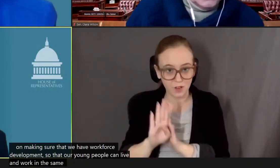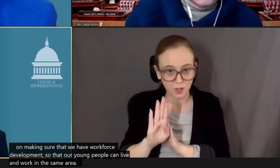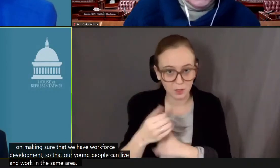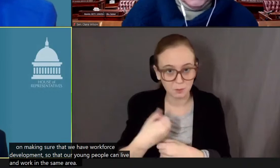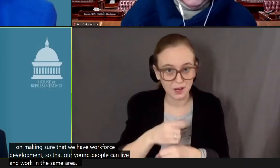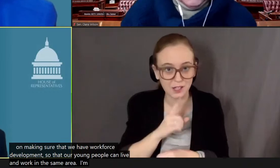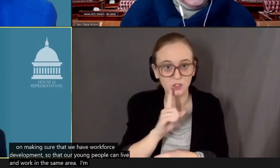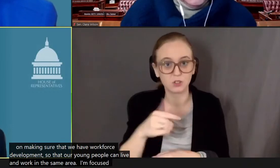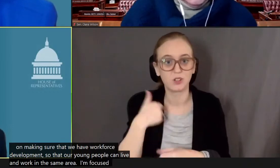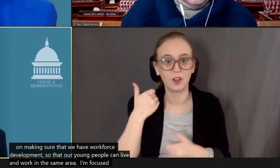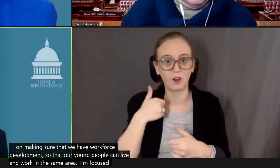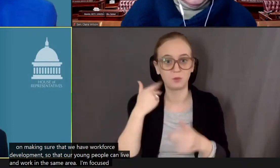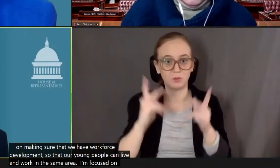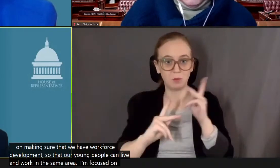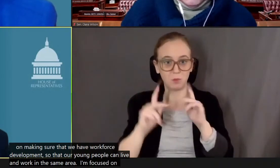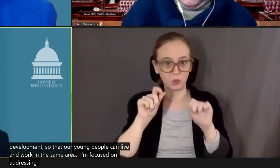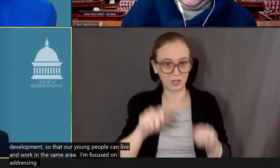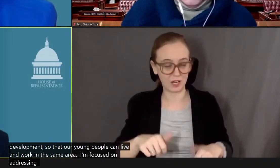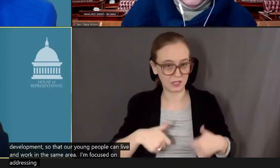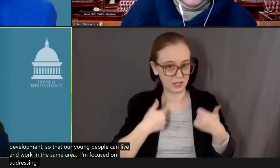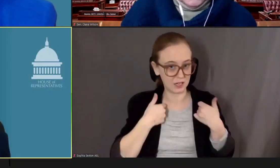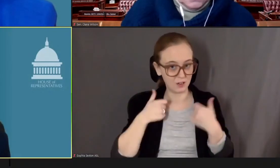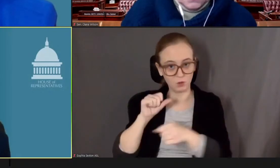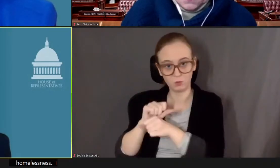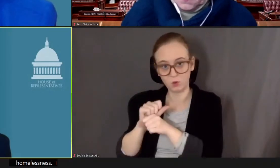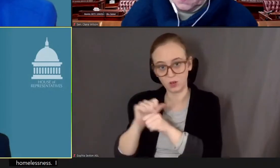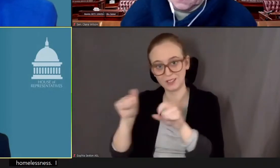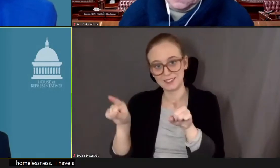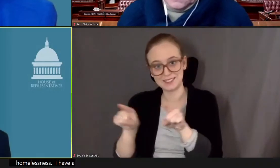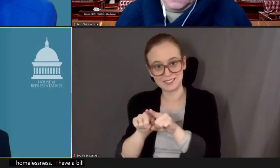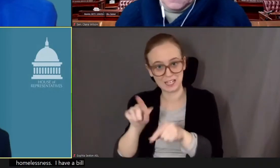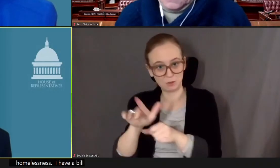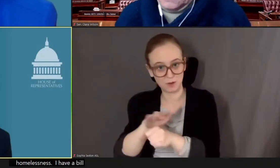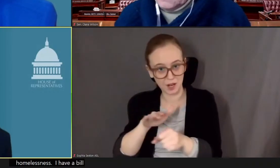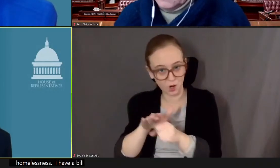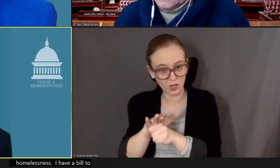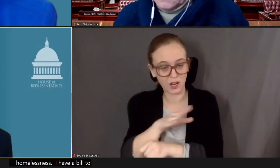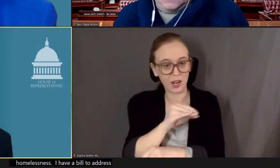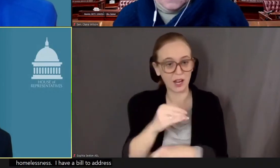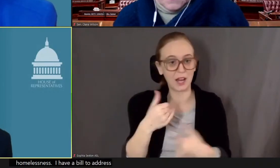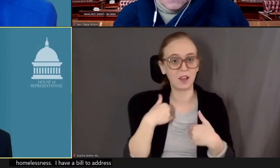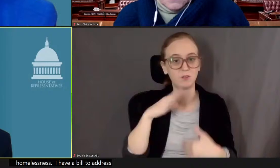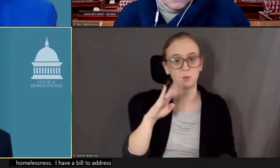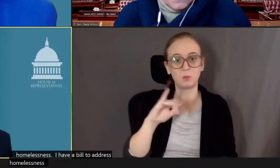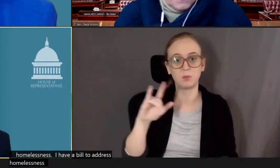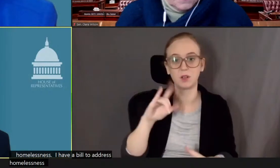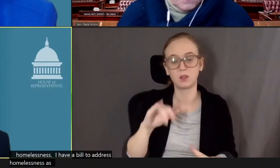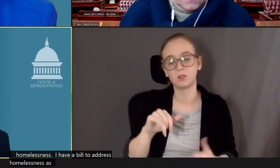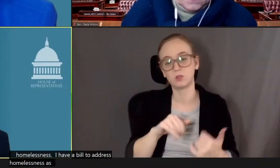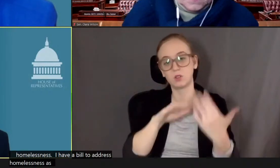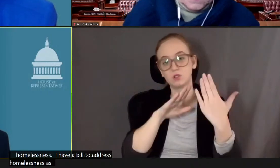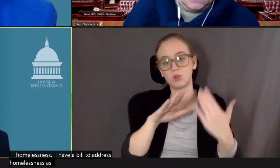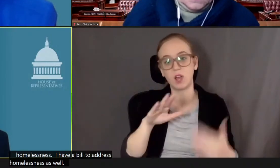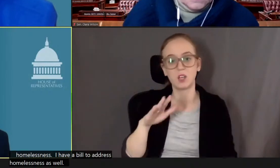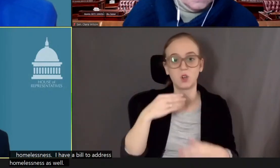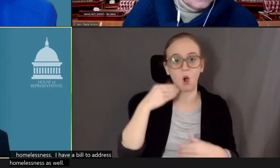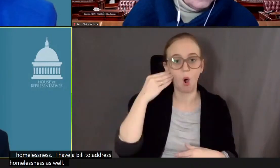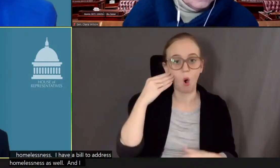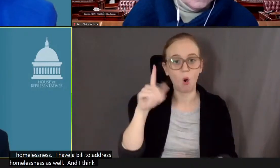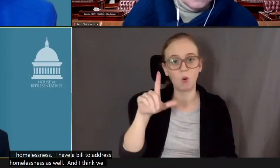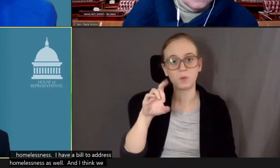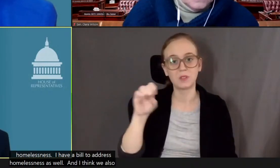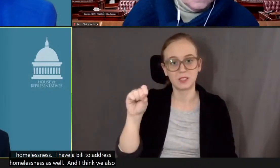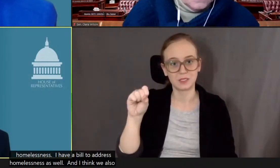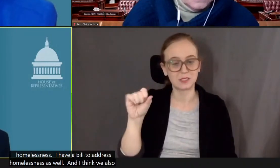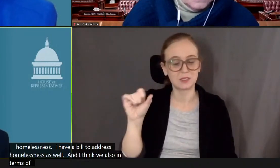addressing homelessness. I have a bill to address homelessness as well. And I think we also, in terms of the